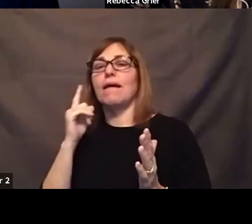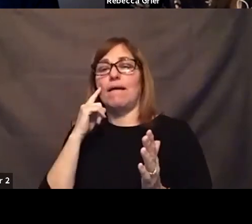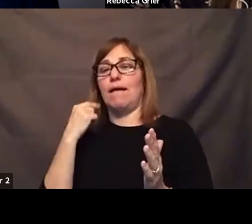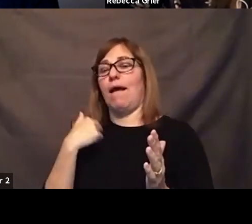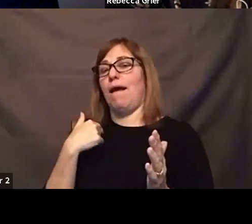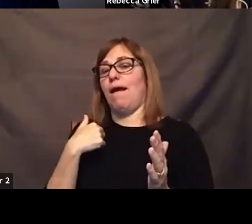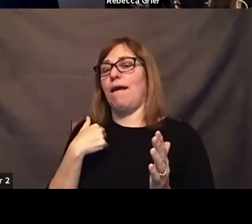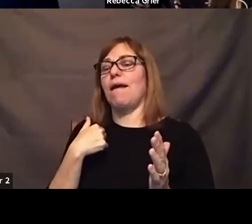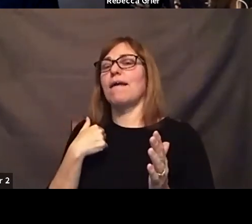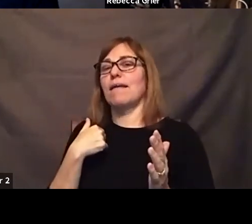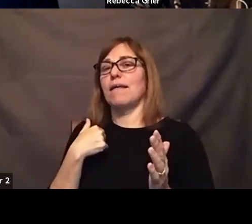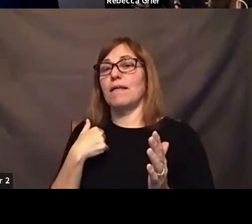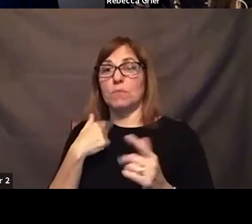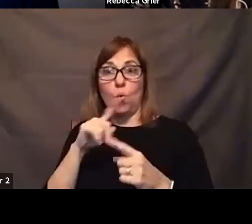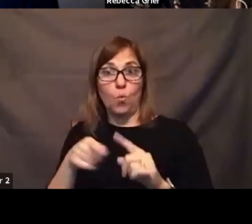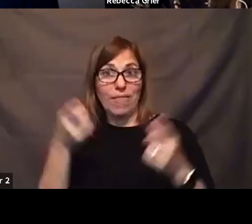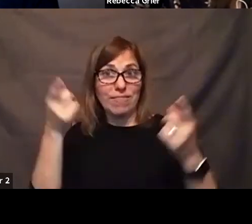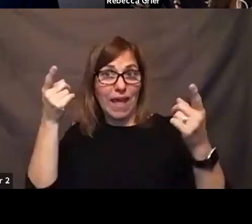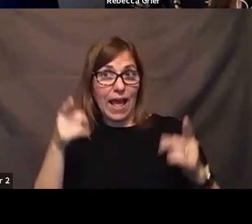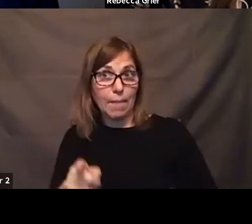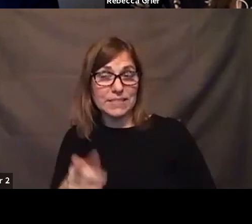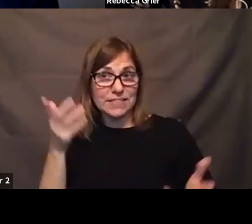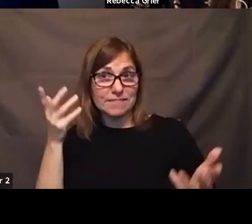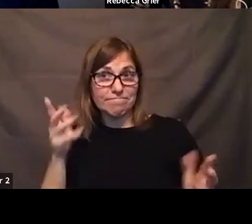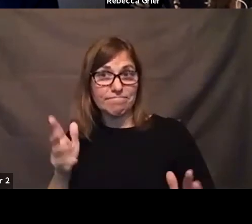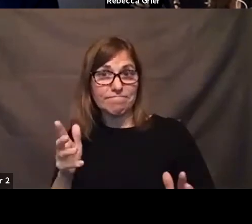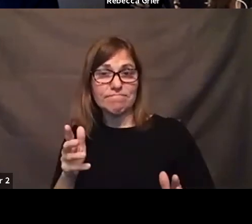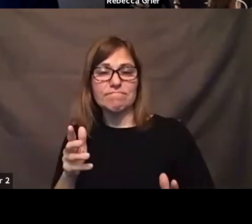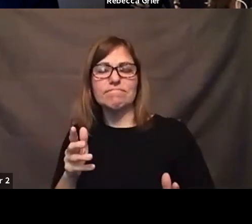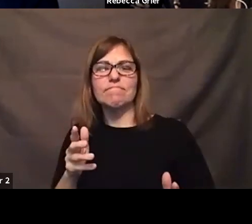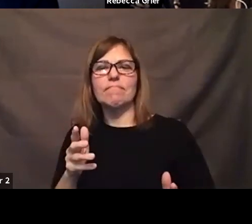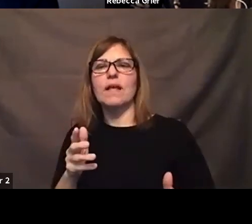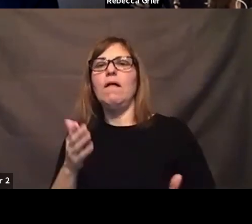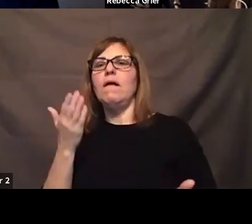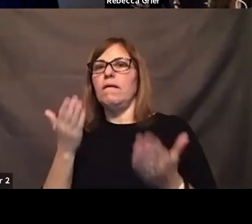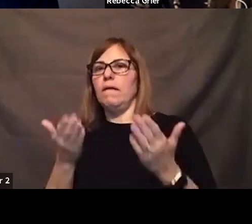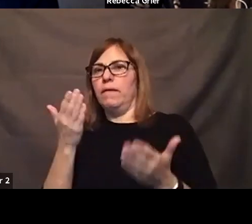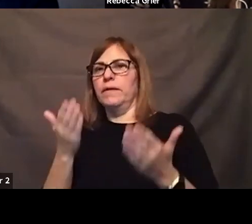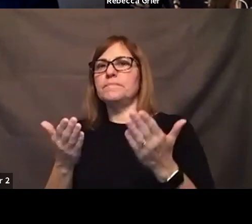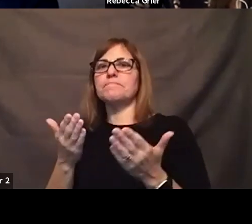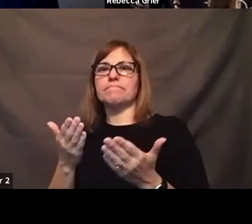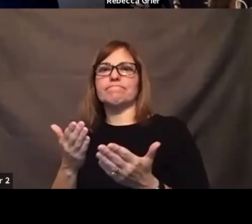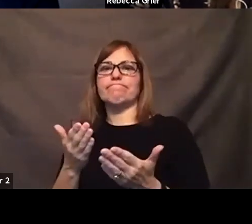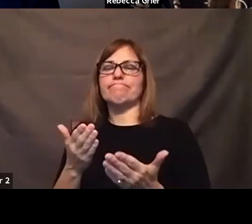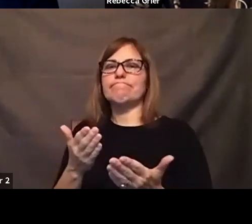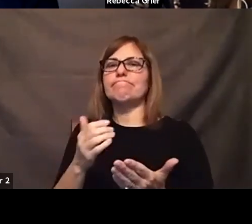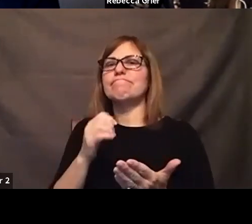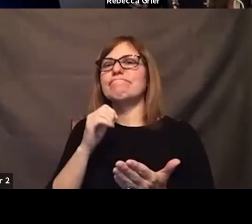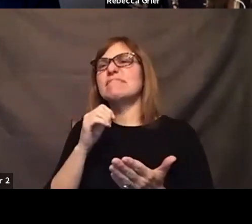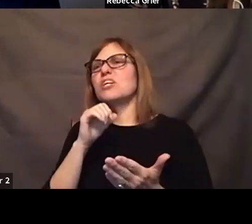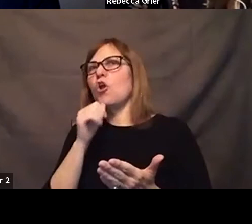I think when that happens, we'll probably less be owning cars. We'll be sharing